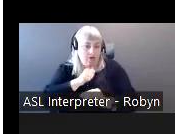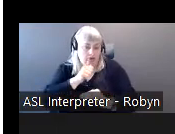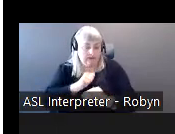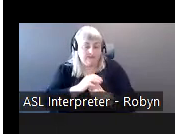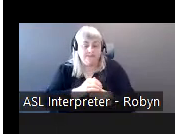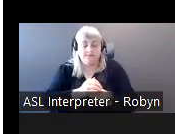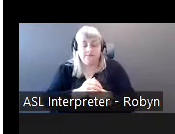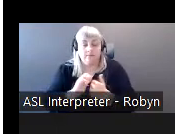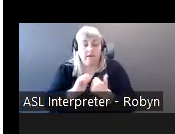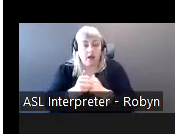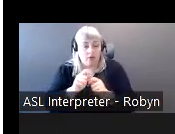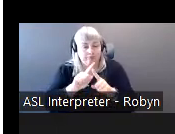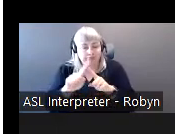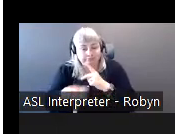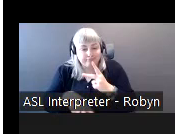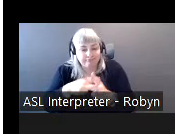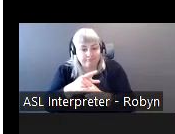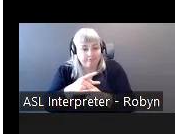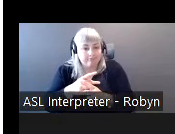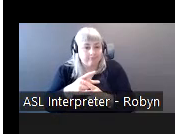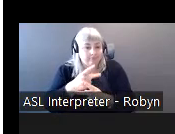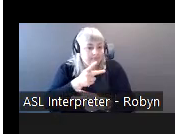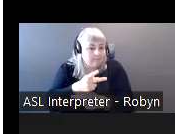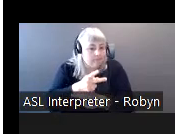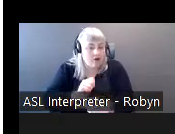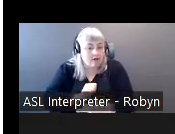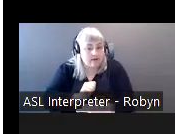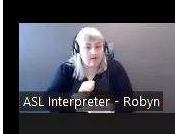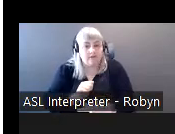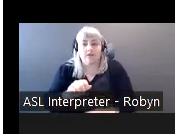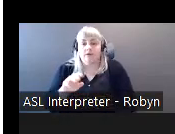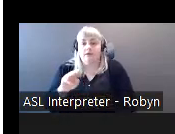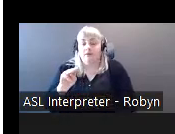for ourselves. We've talked about the meso.